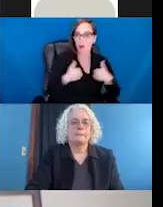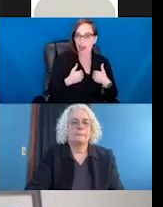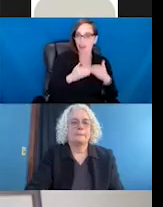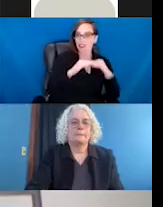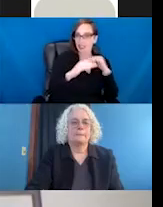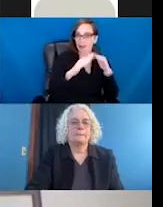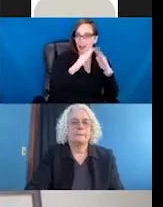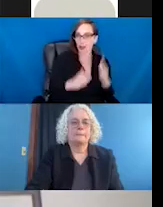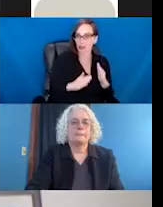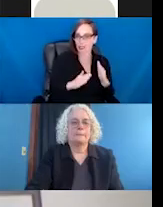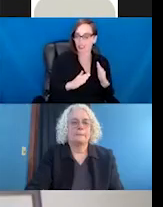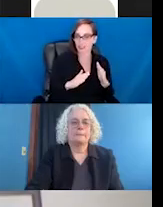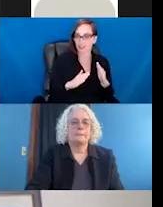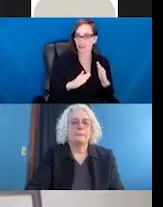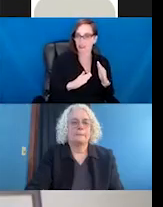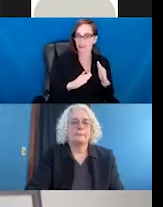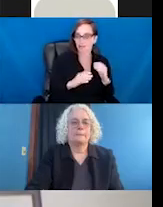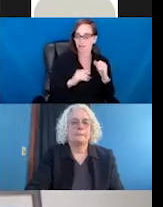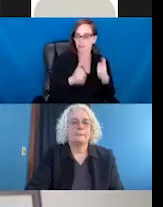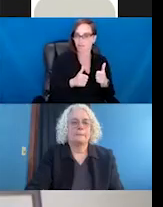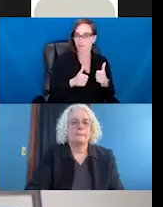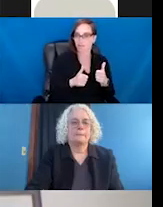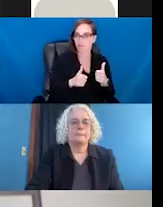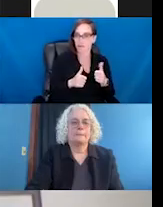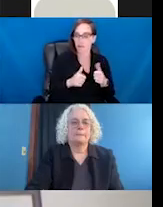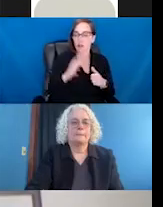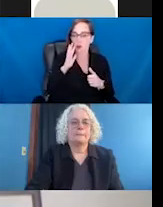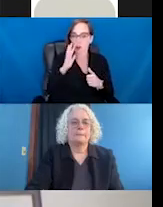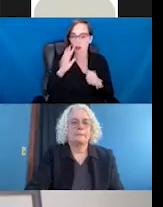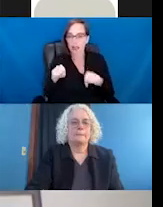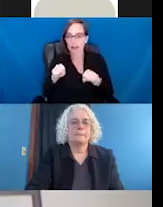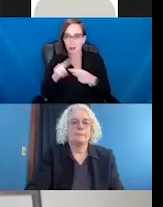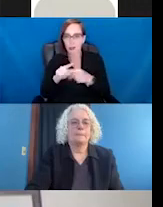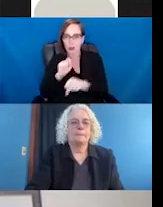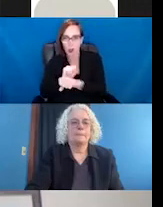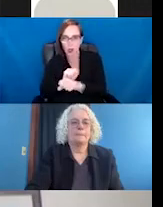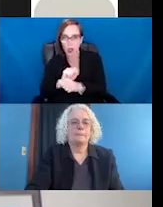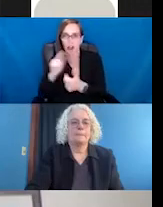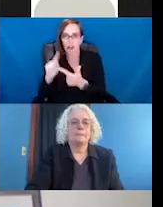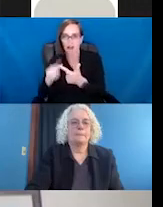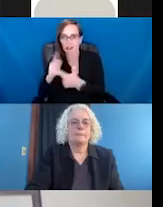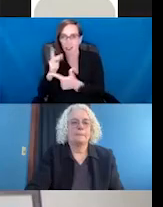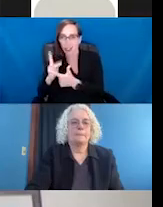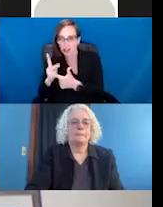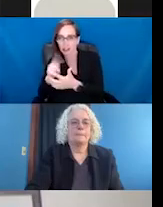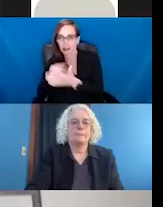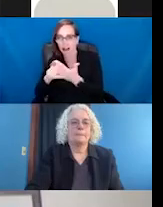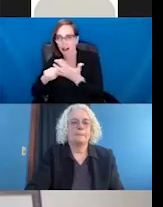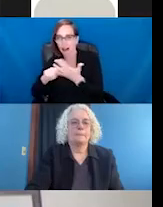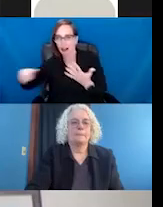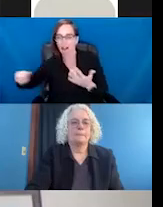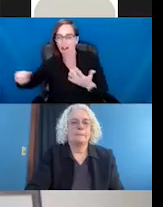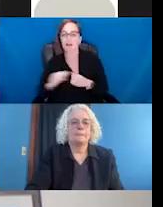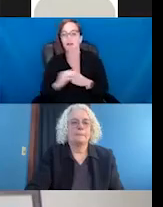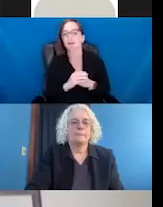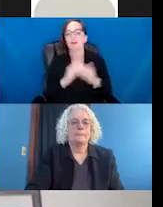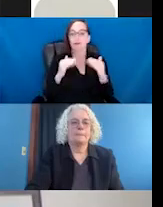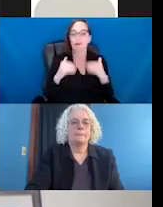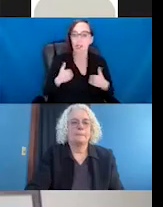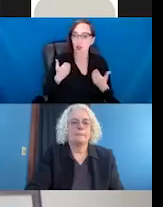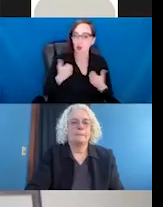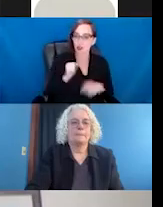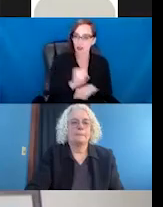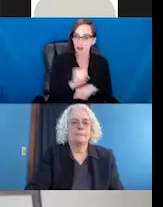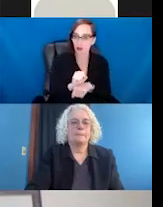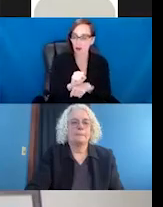people's lives, in people's ability to get to other stuff in their lives. Youth employment, again, Marcus spoke to